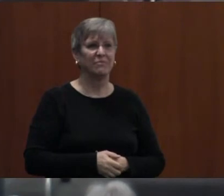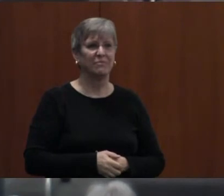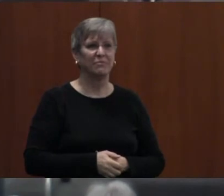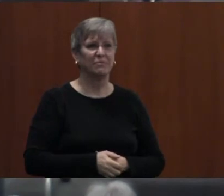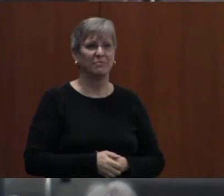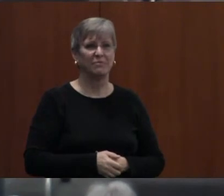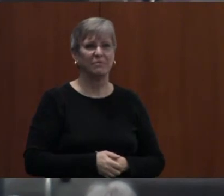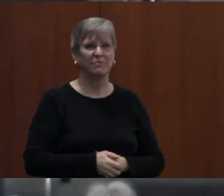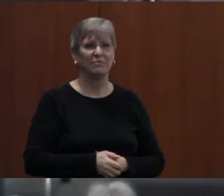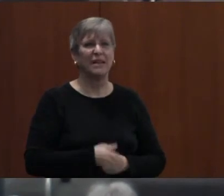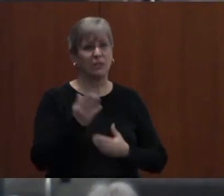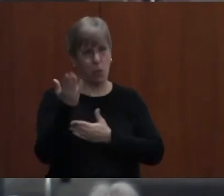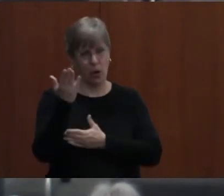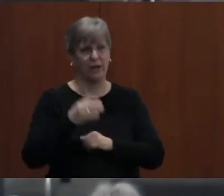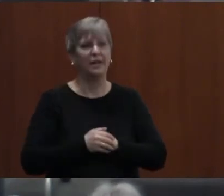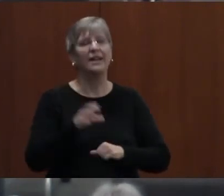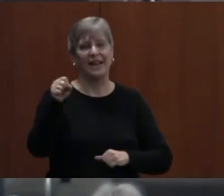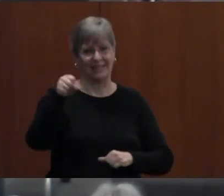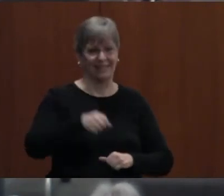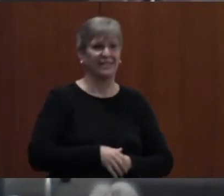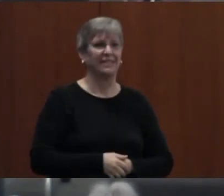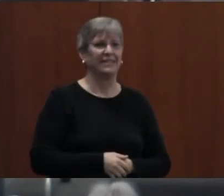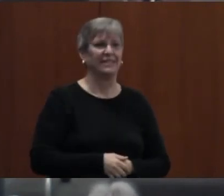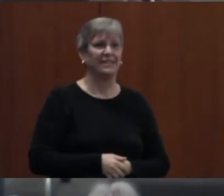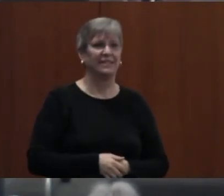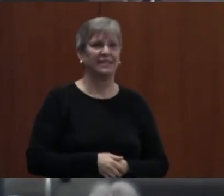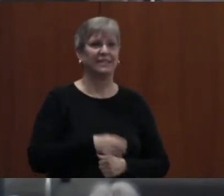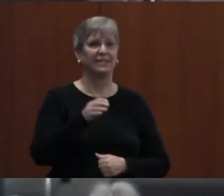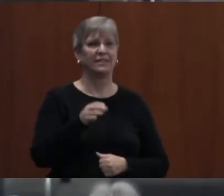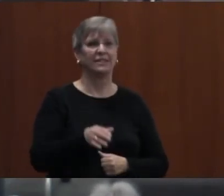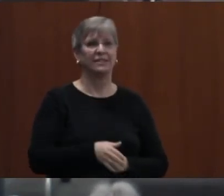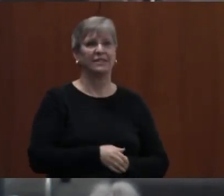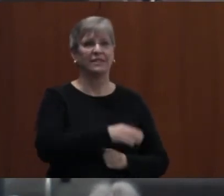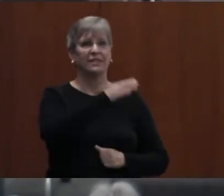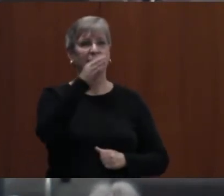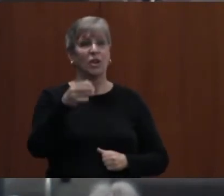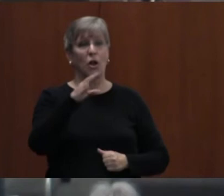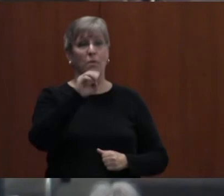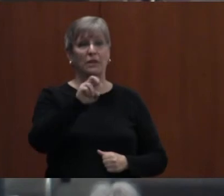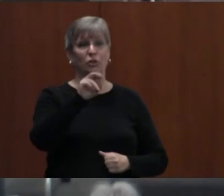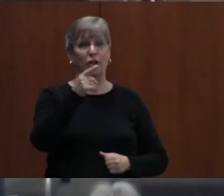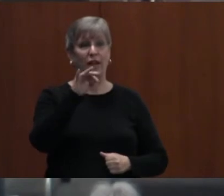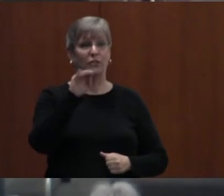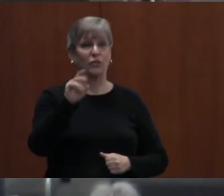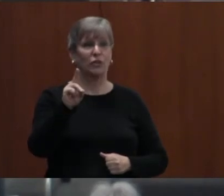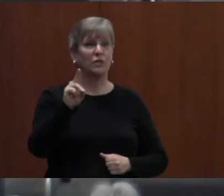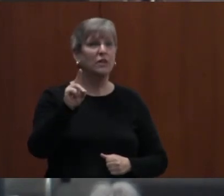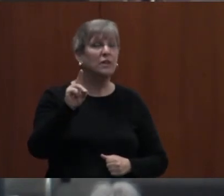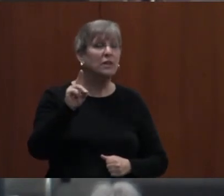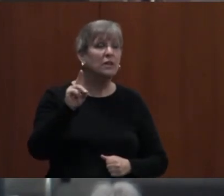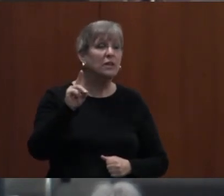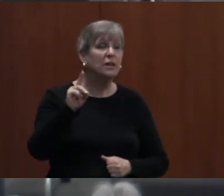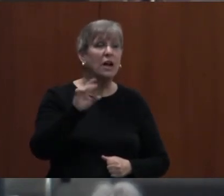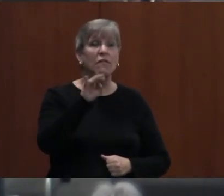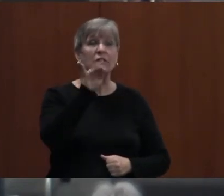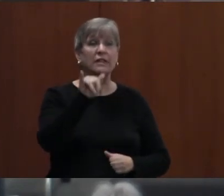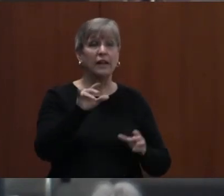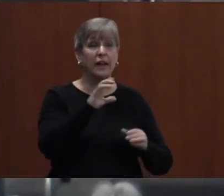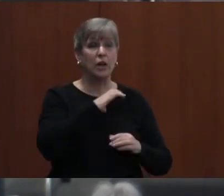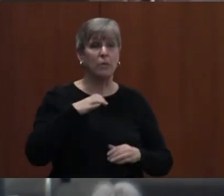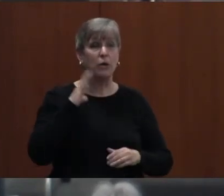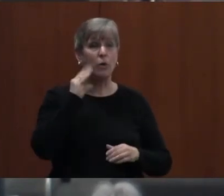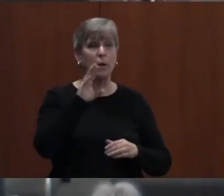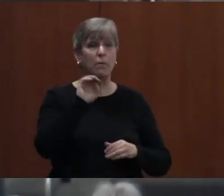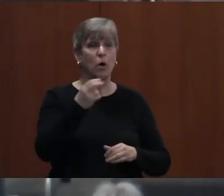The morning meeting. Yes. Okay, thank you. Mr. Gessert? Our next facilities meeting will be